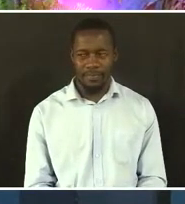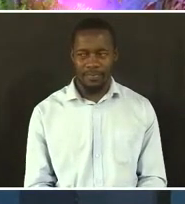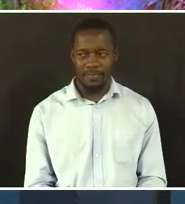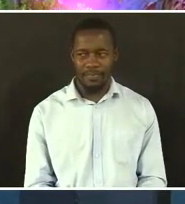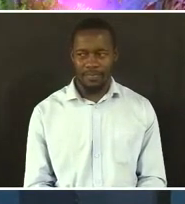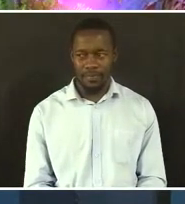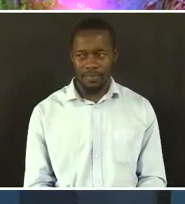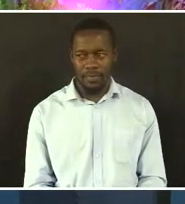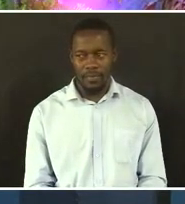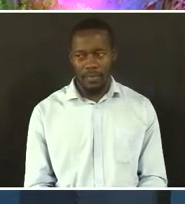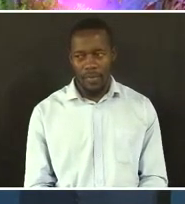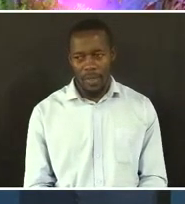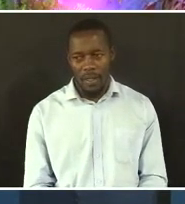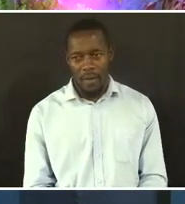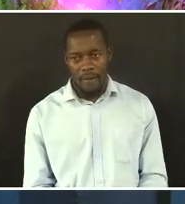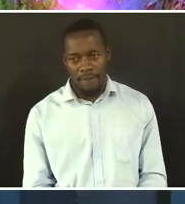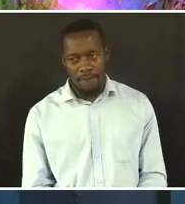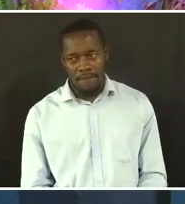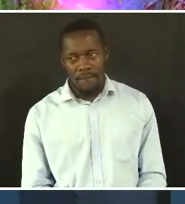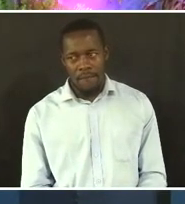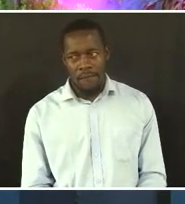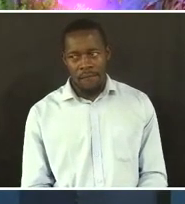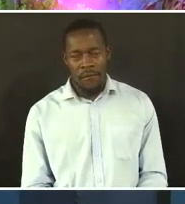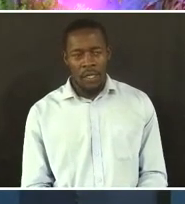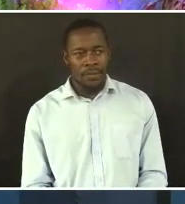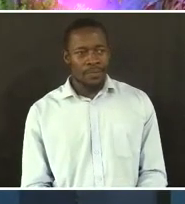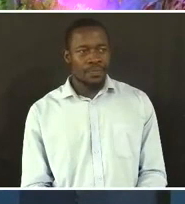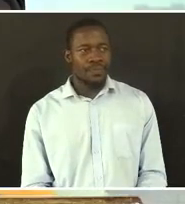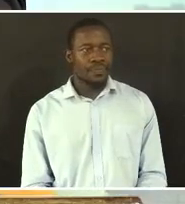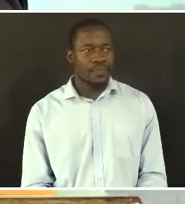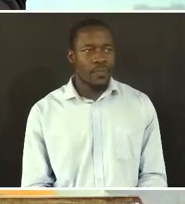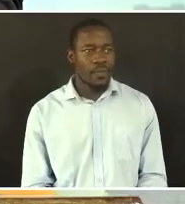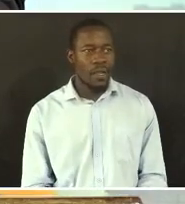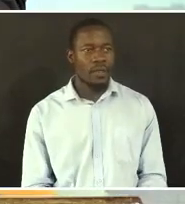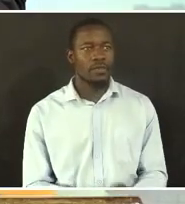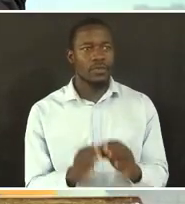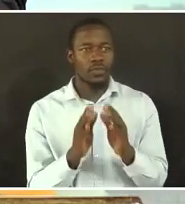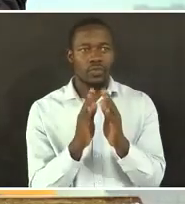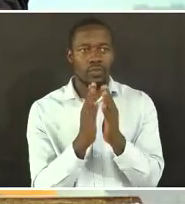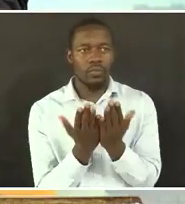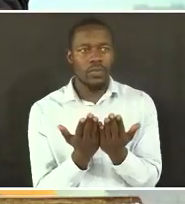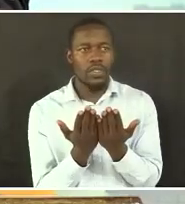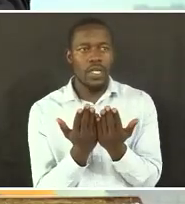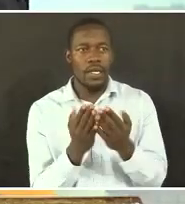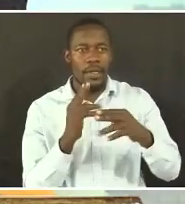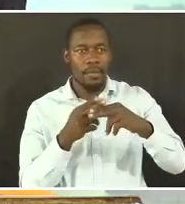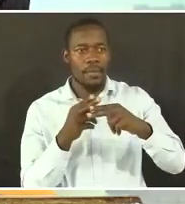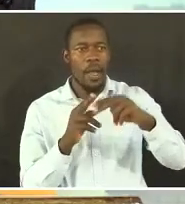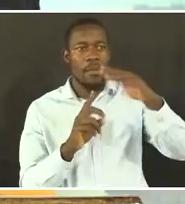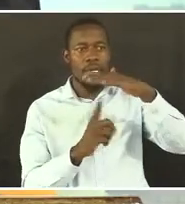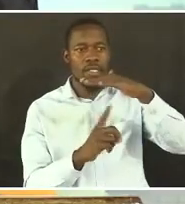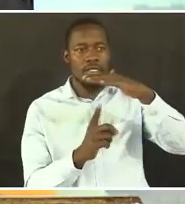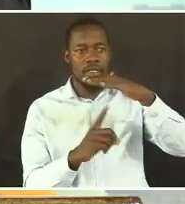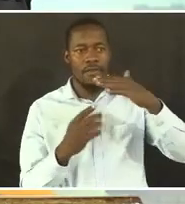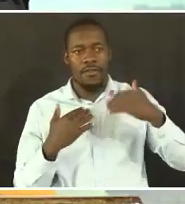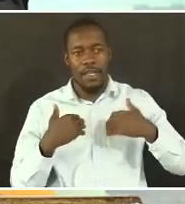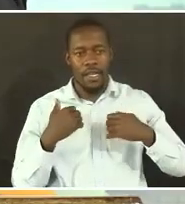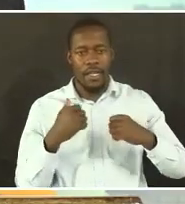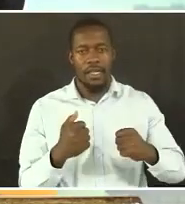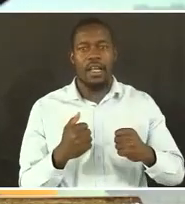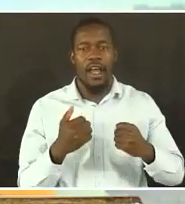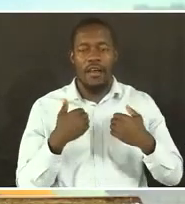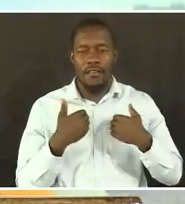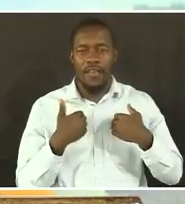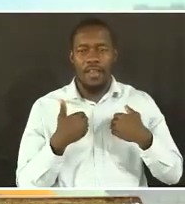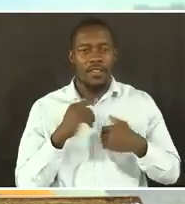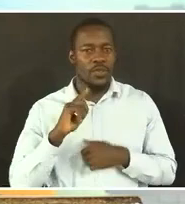from the book Ministry of Healing, Ministry of Healing has a wonderful write where it